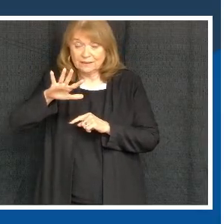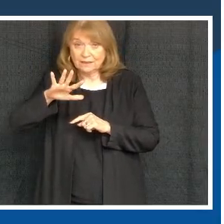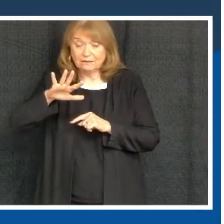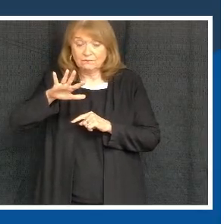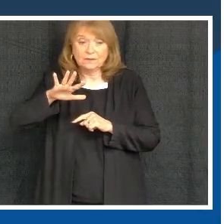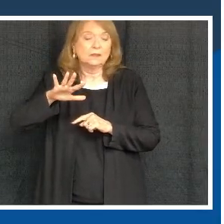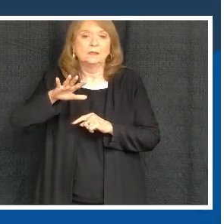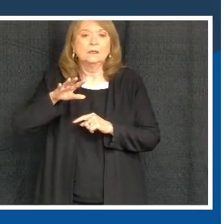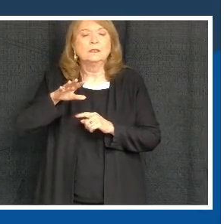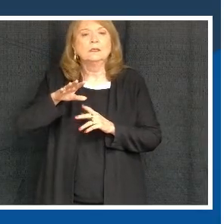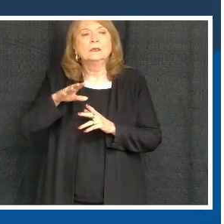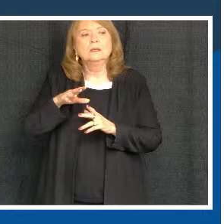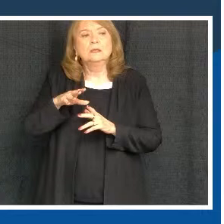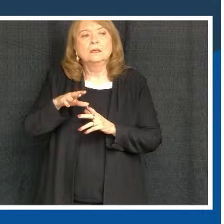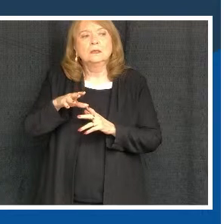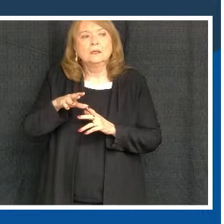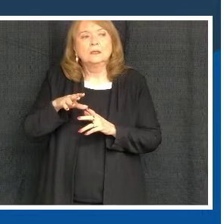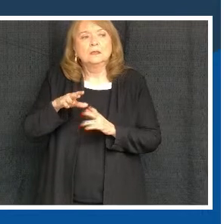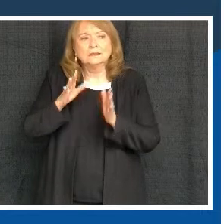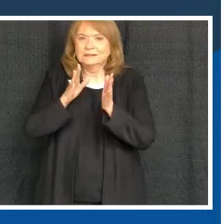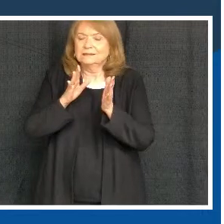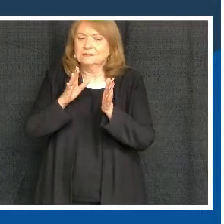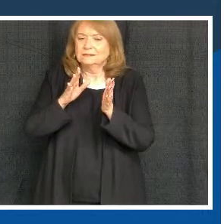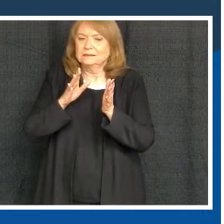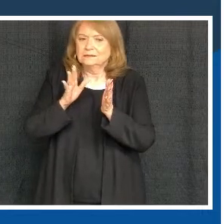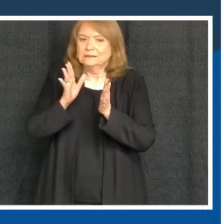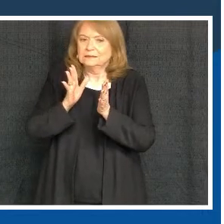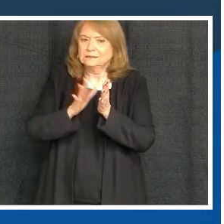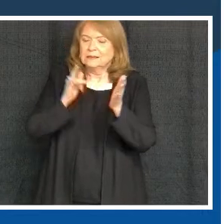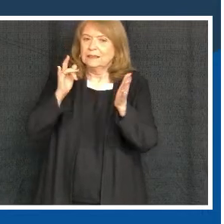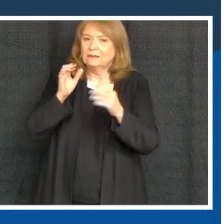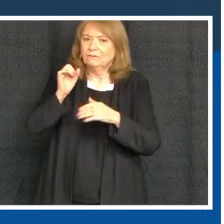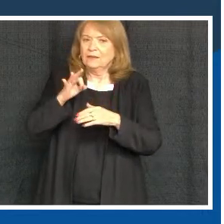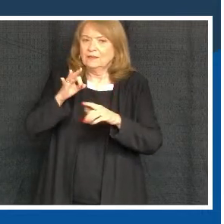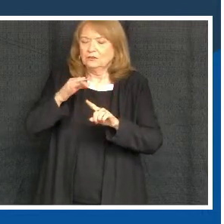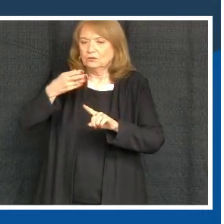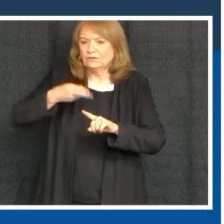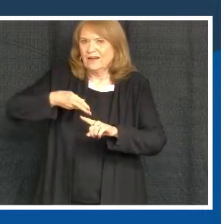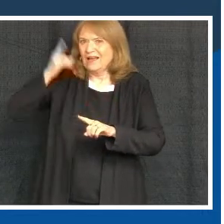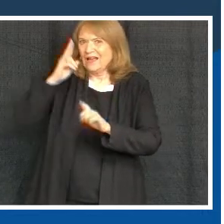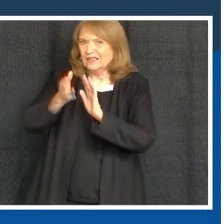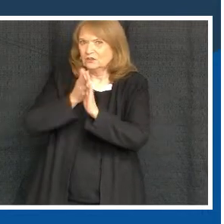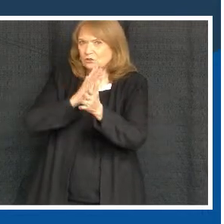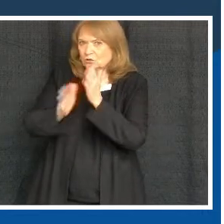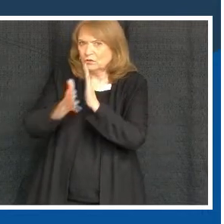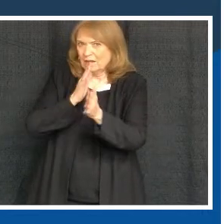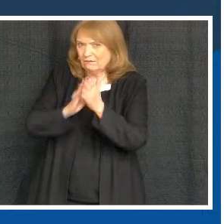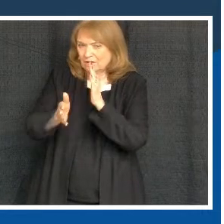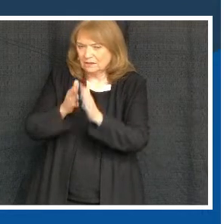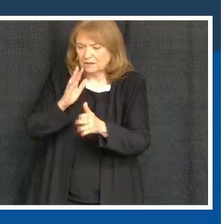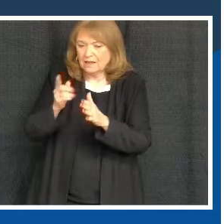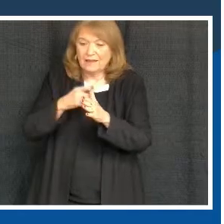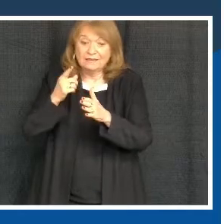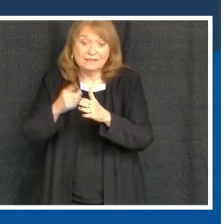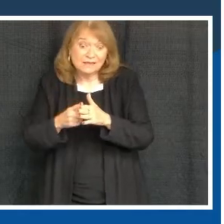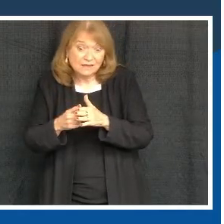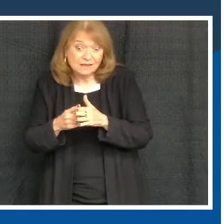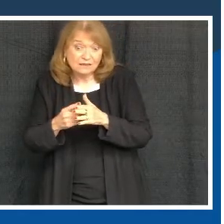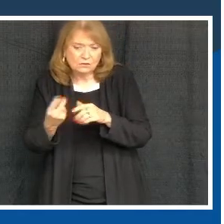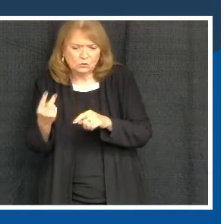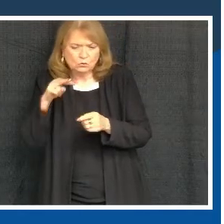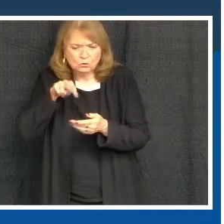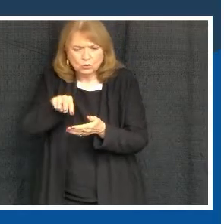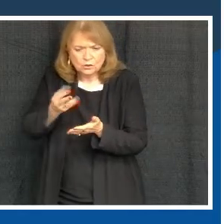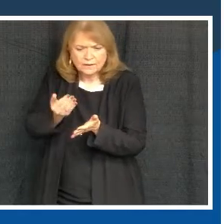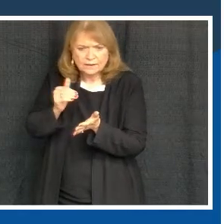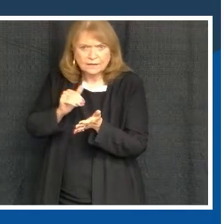take advantage, the arterial roads take advantage of high traffic volume. And then you turn around, you look again, they're